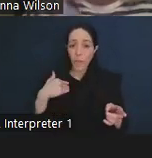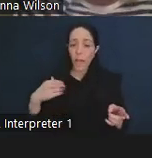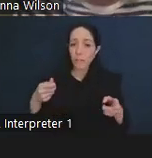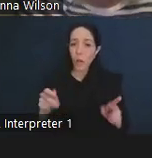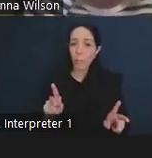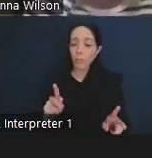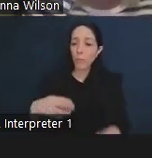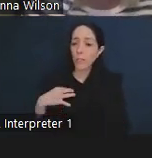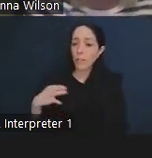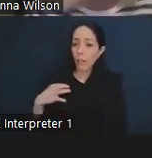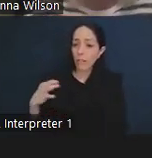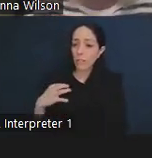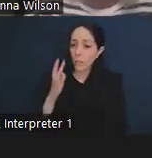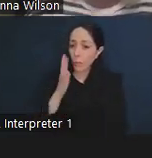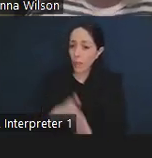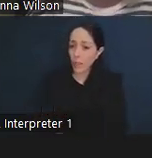well.